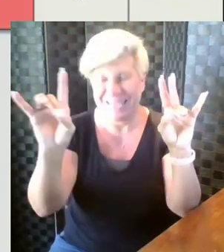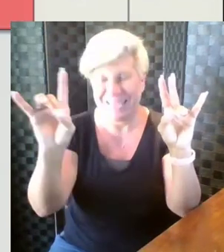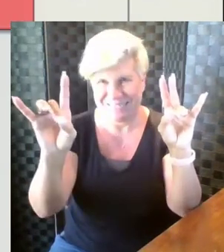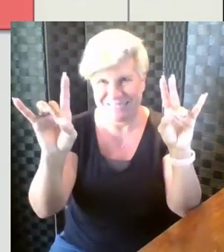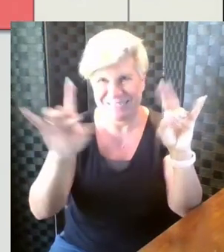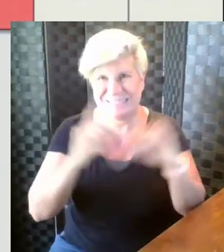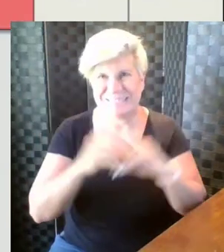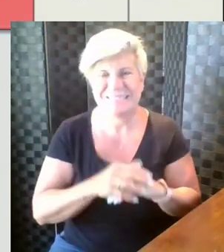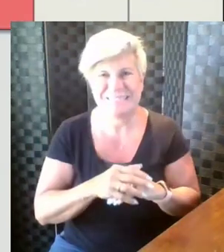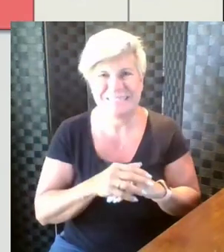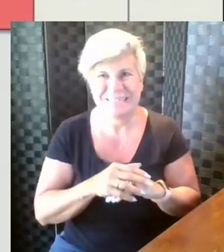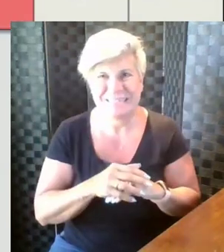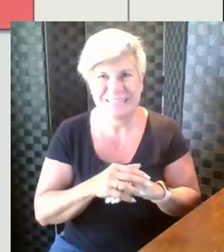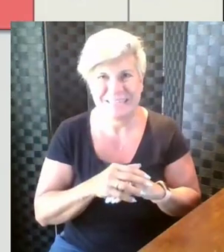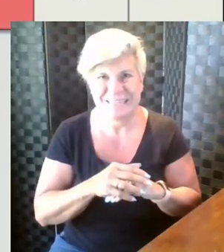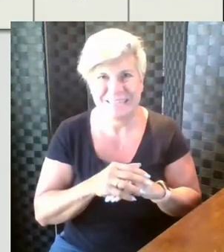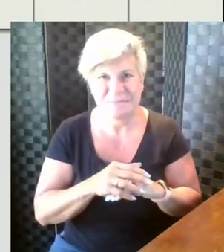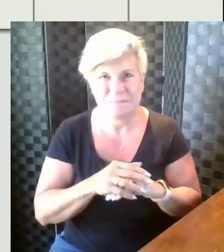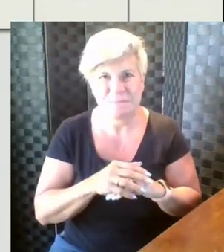8,